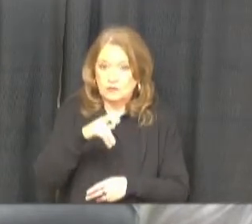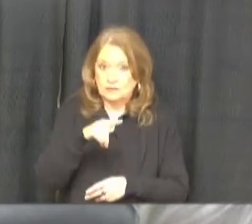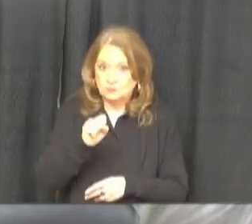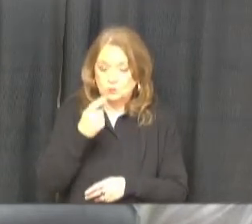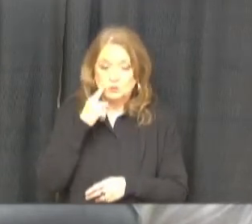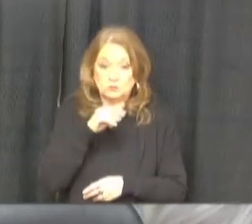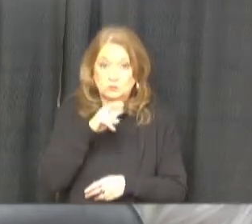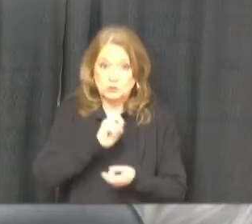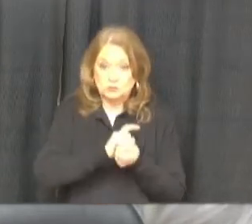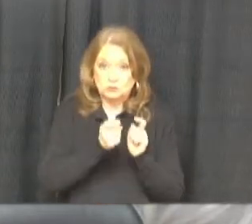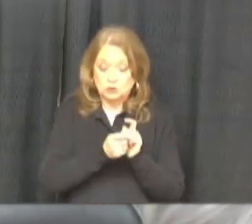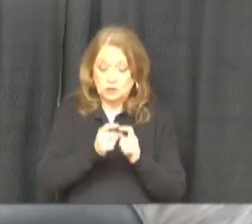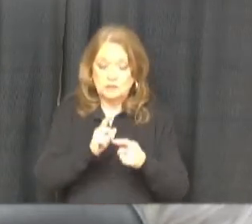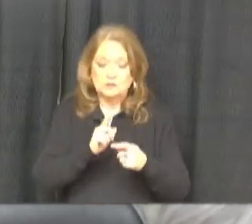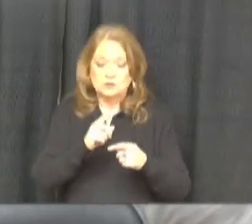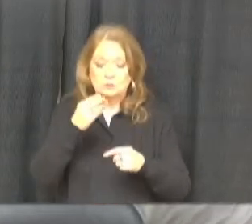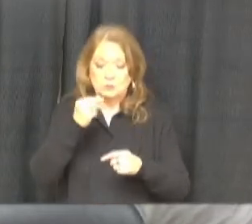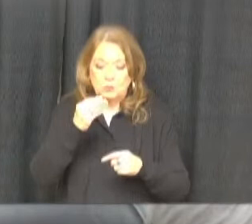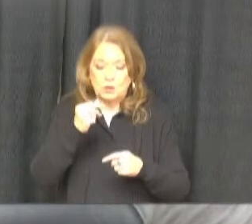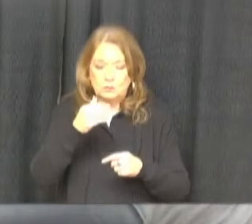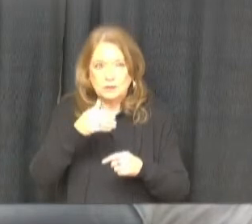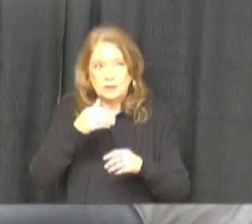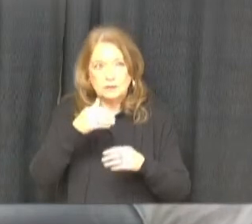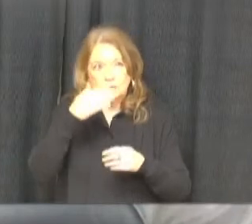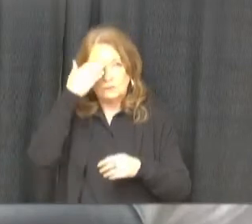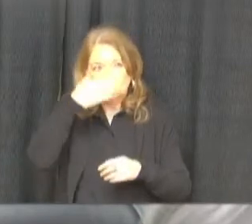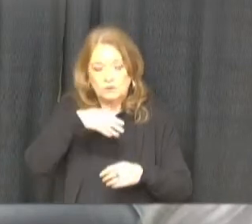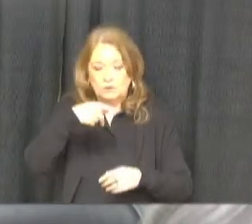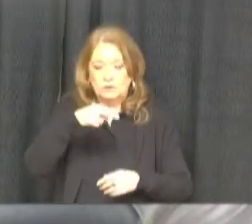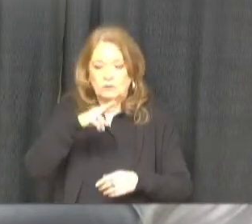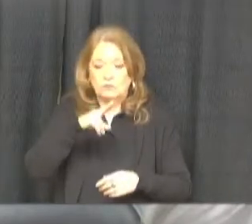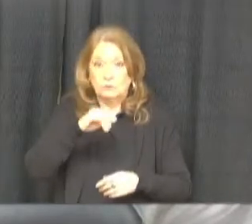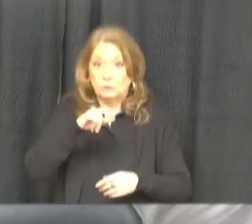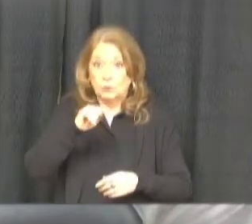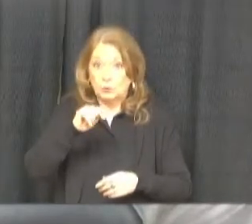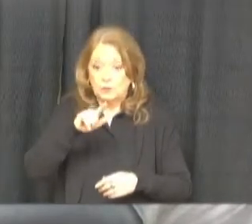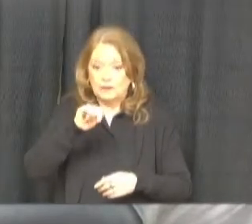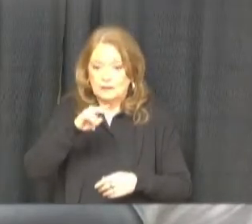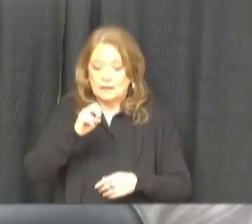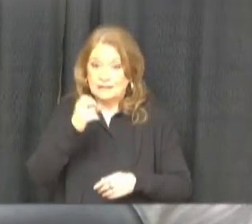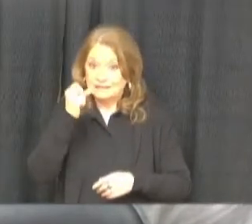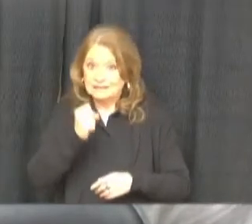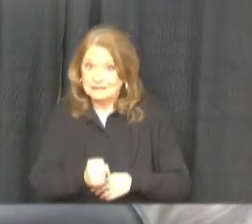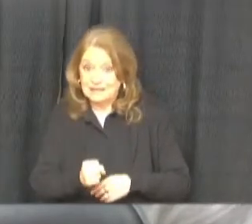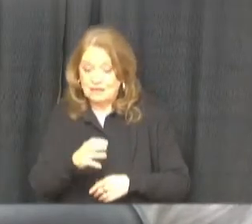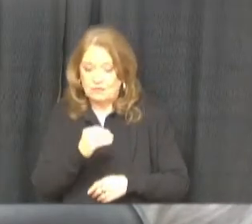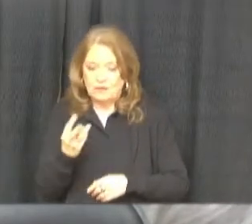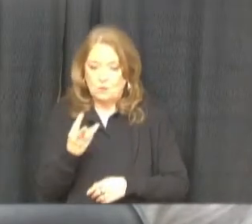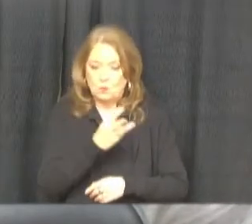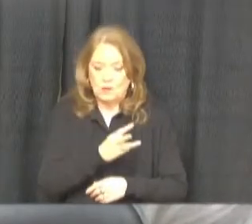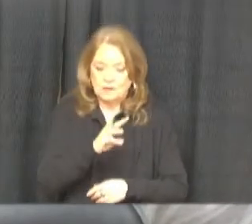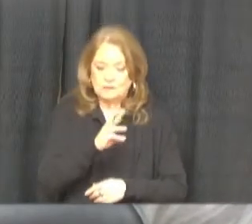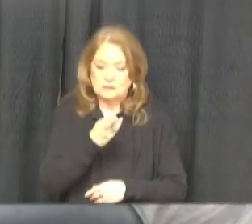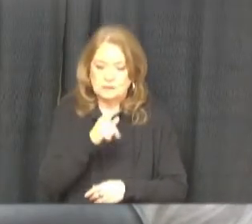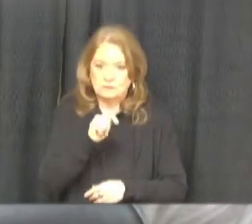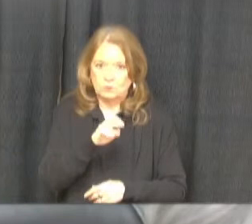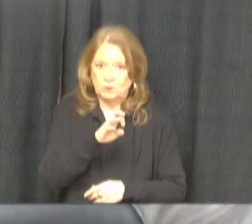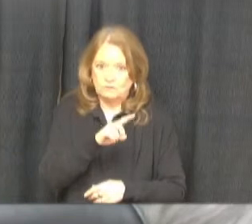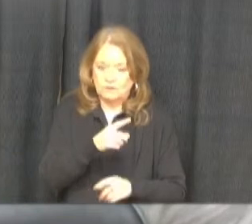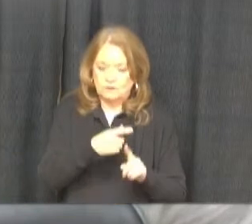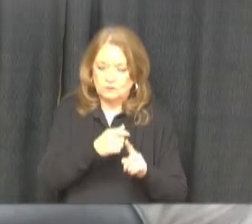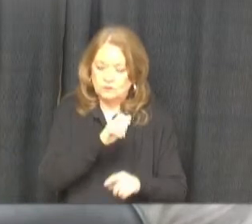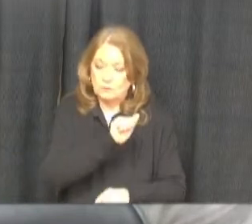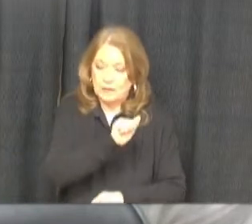zone change on property fronting the western terminus of Pruitt Lane, south of Pruitt Lane, and west of Whitfield Road from